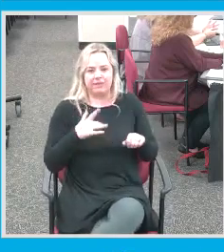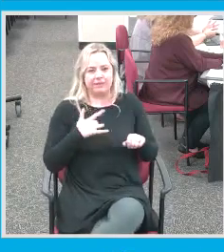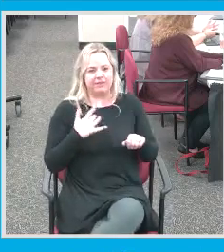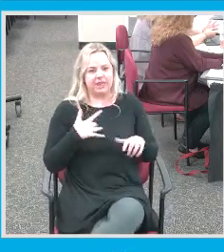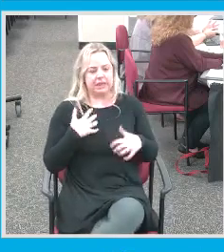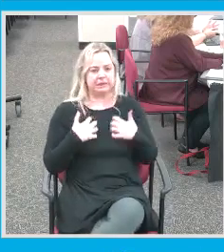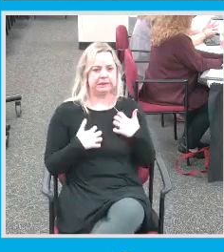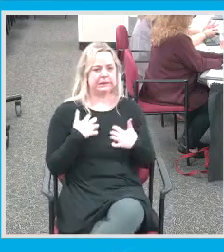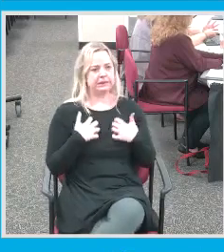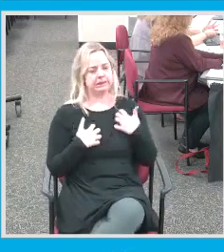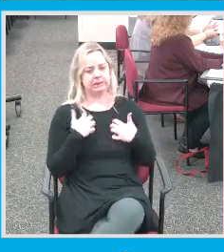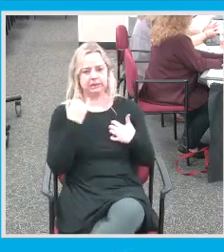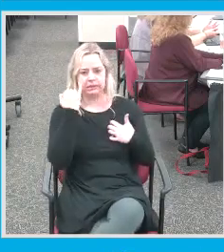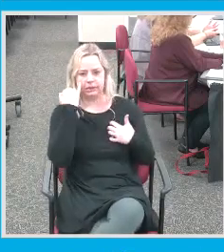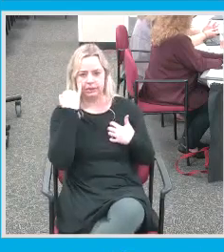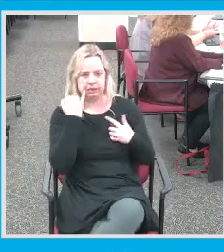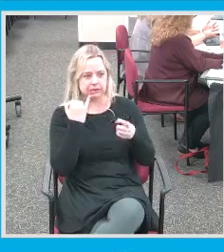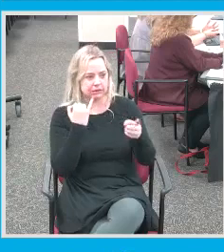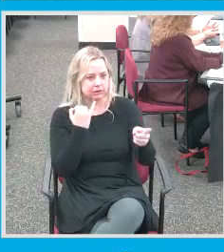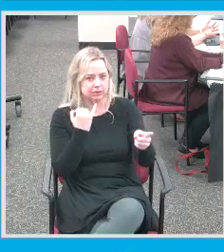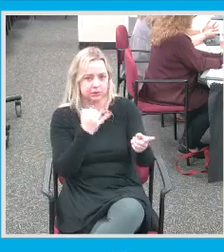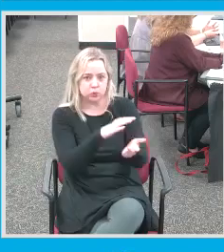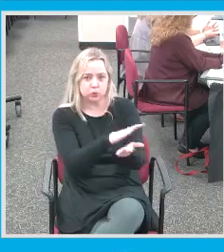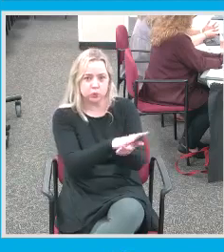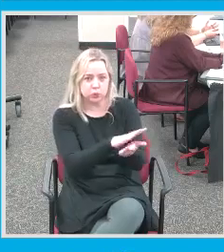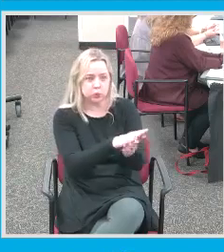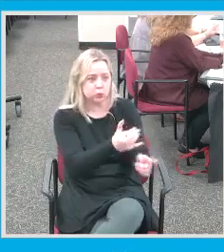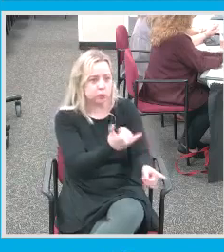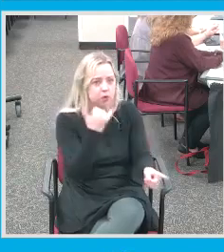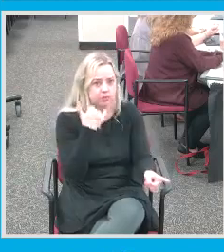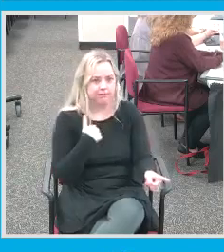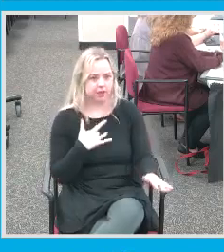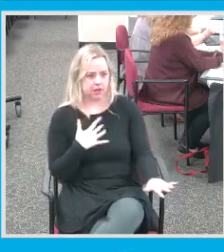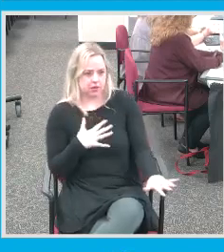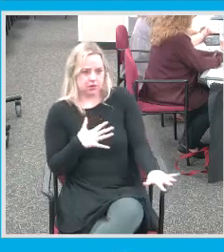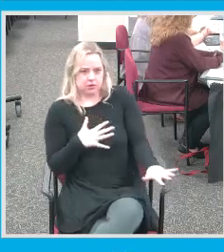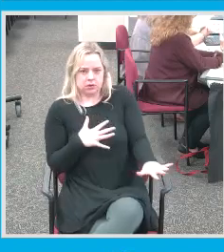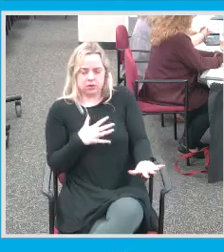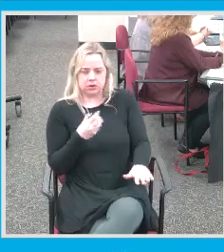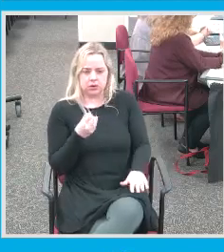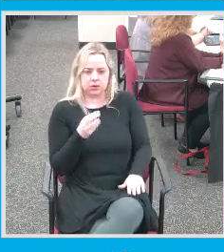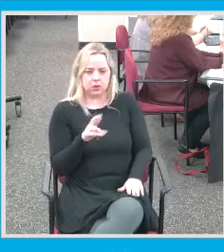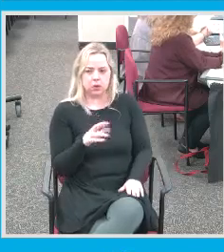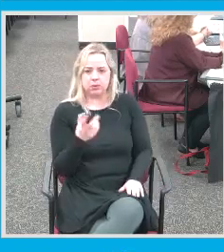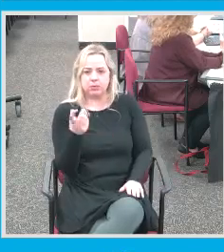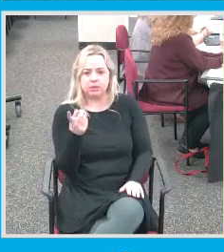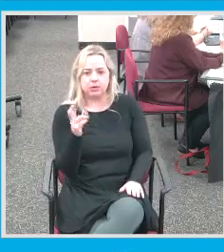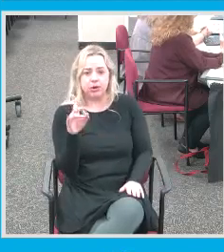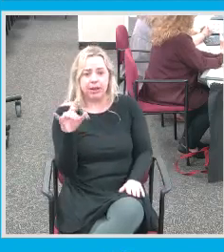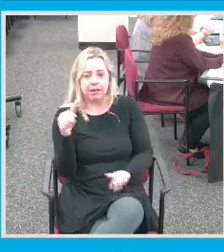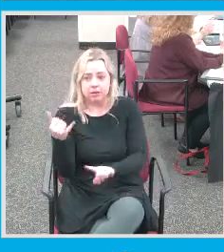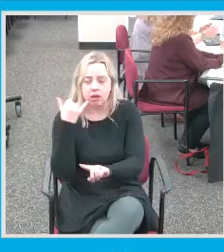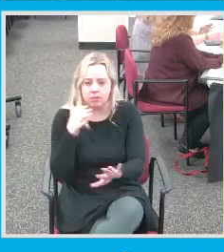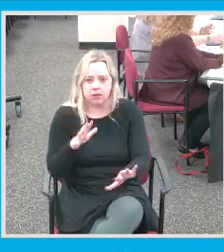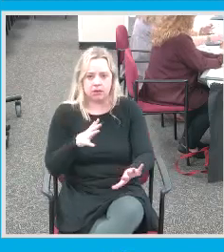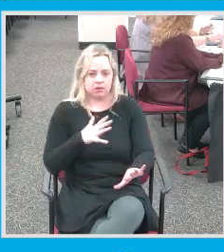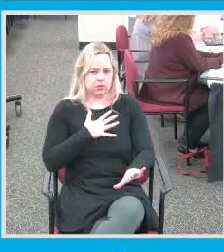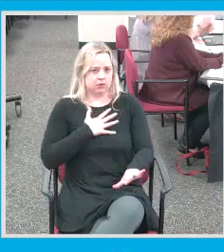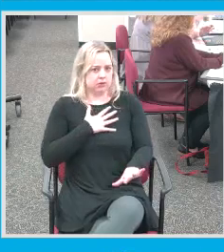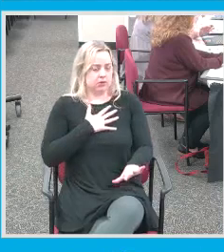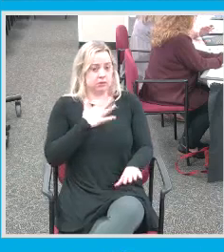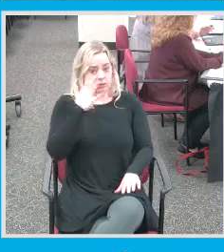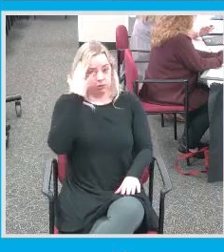when someone from a school was calling me or Dr. Kelly was calling me, because back in 2014